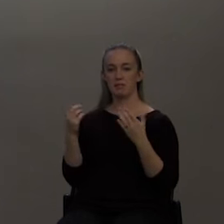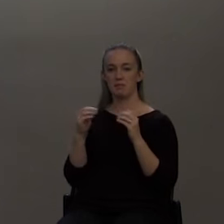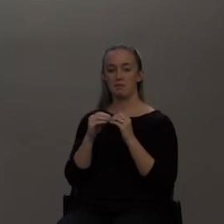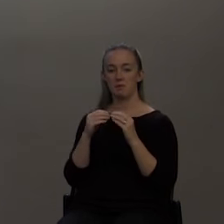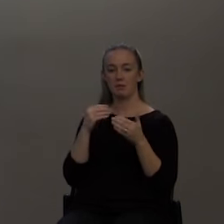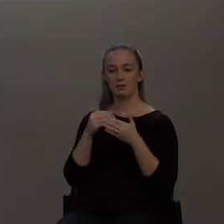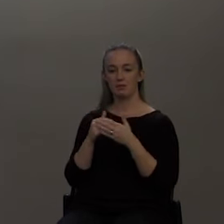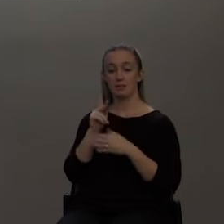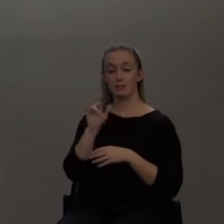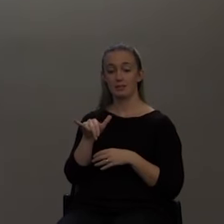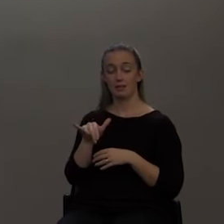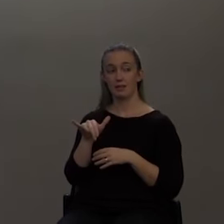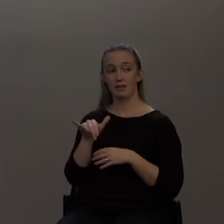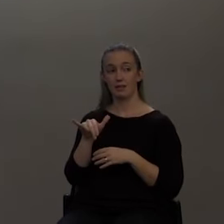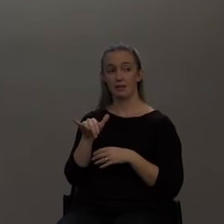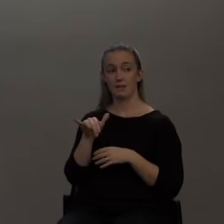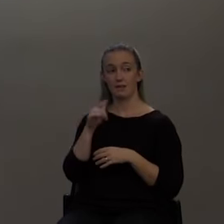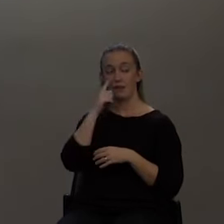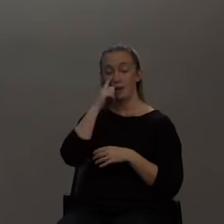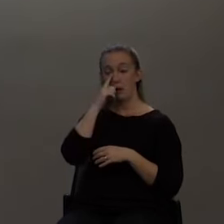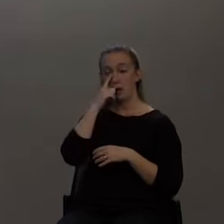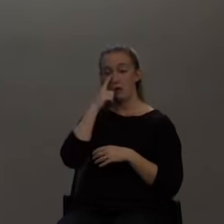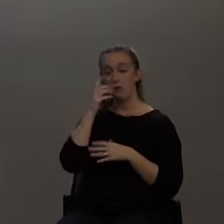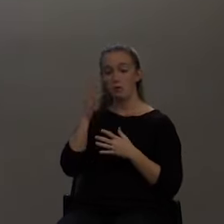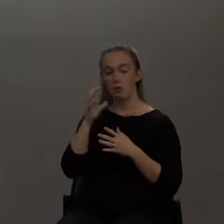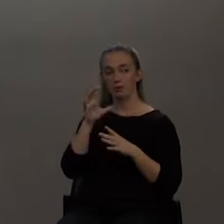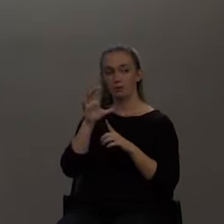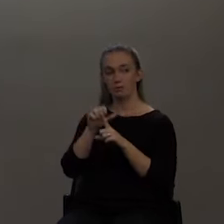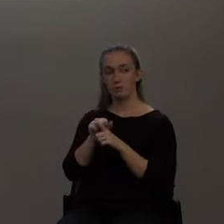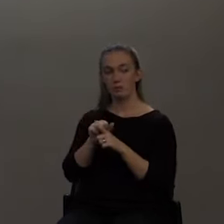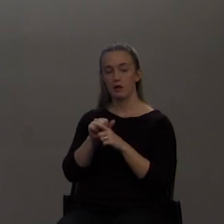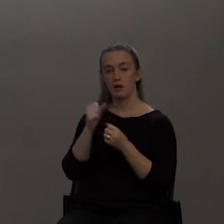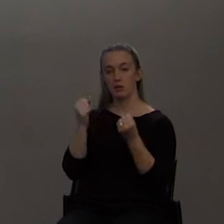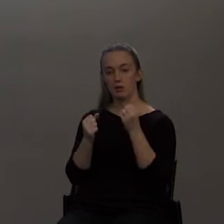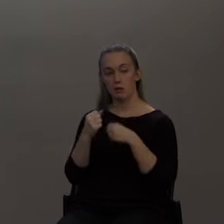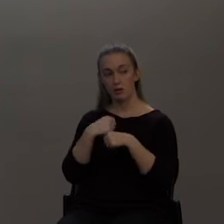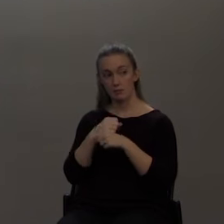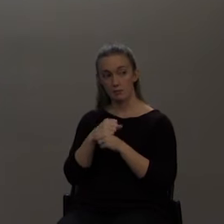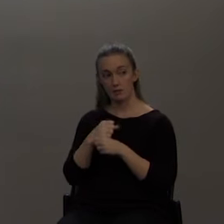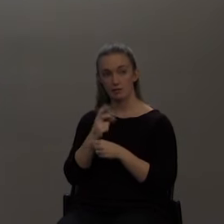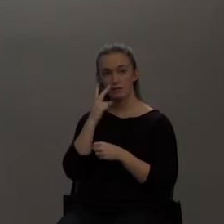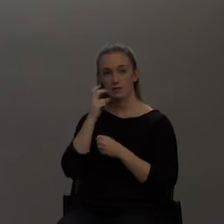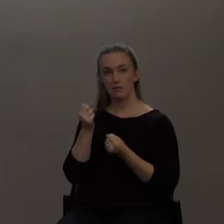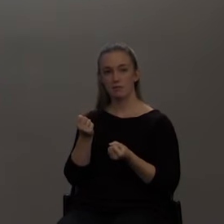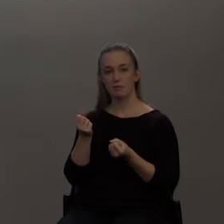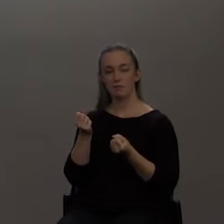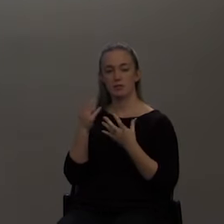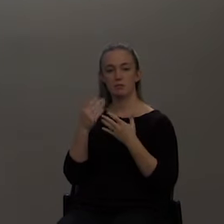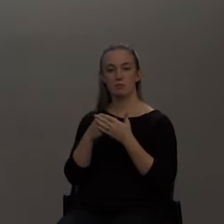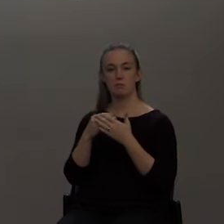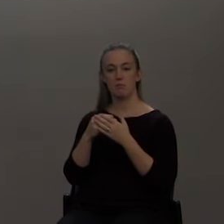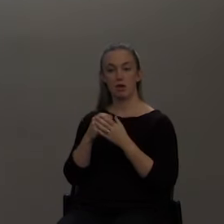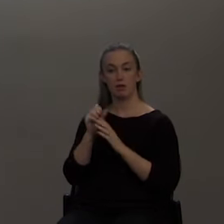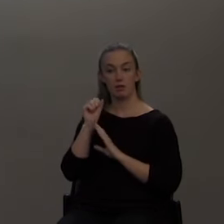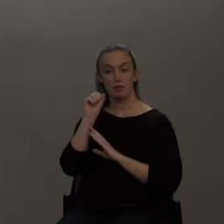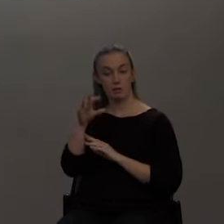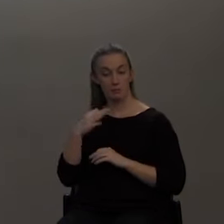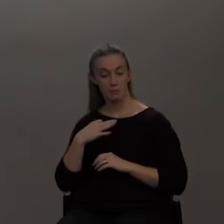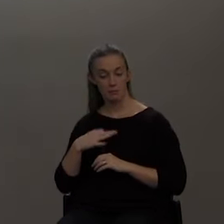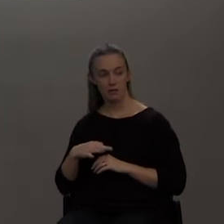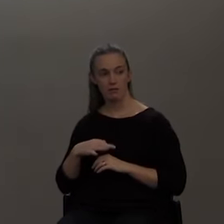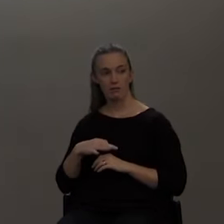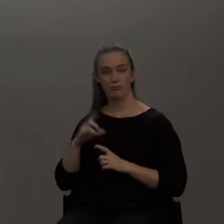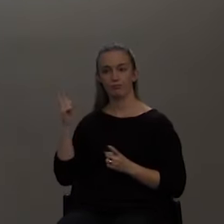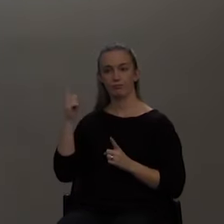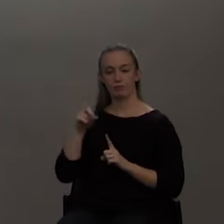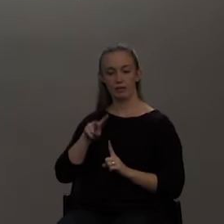the approach to go after automotive manufacturers, and the obscene amount of incentives that are thrown at them. It translates all the way